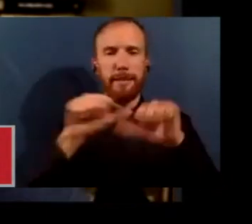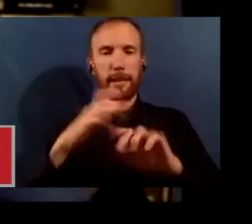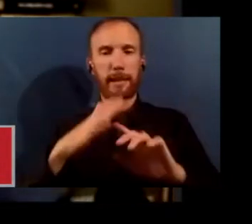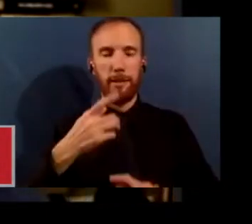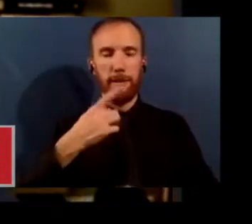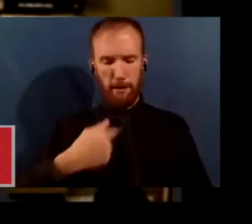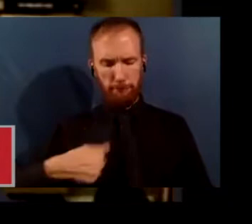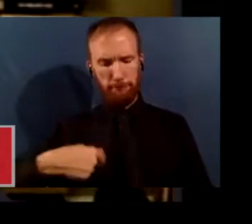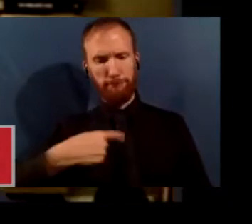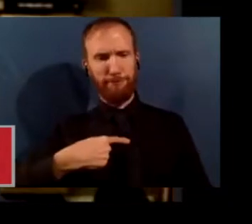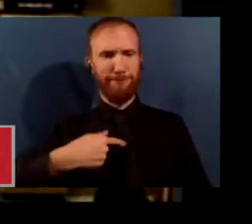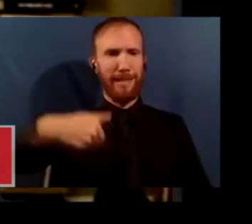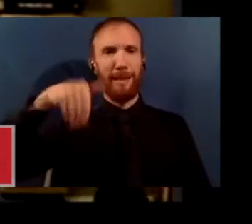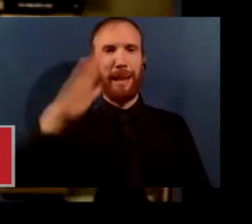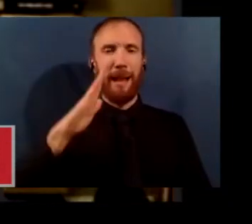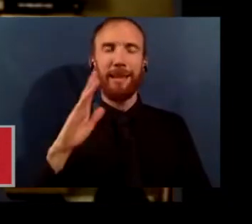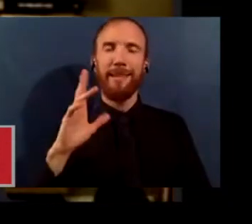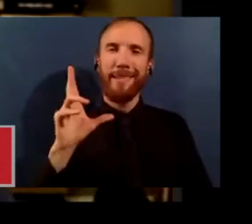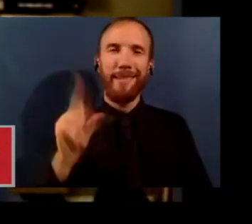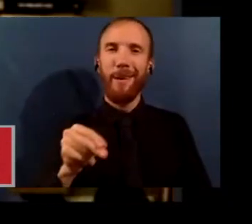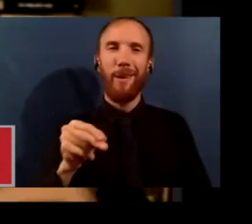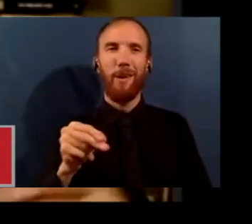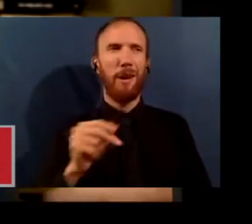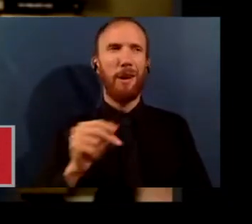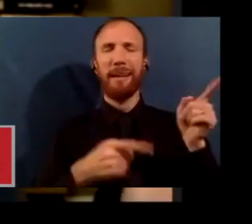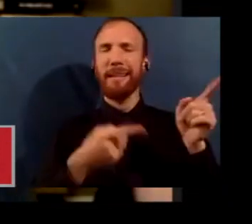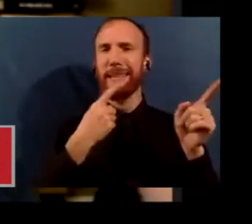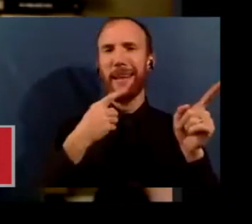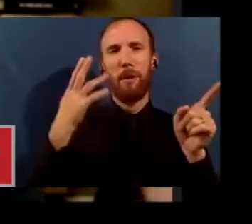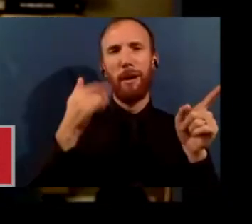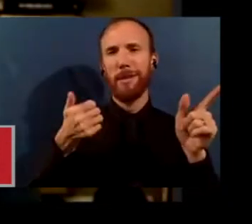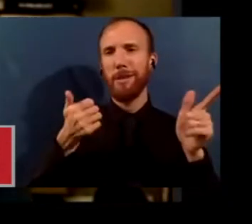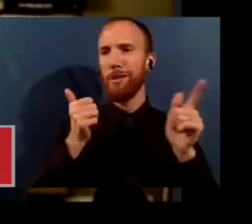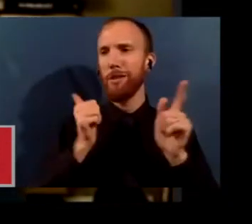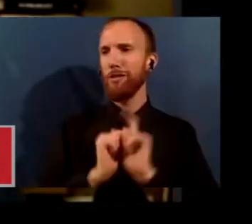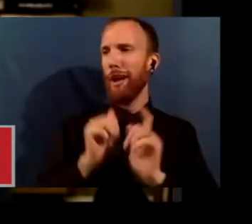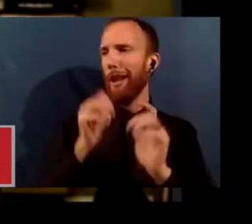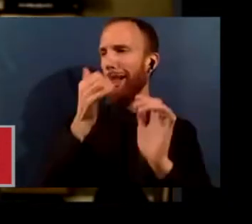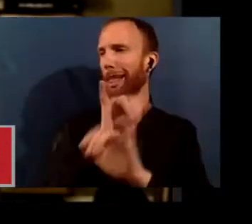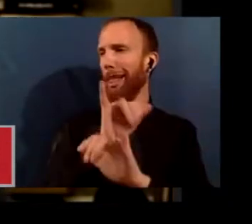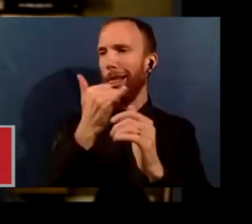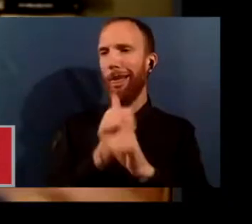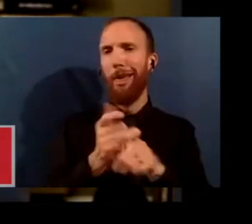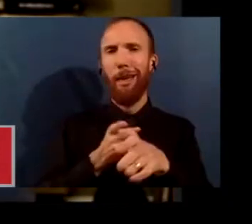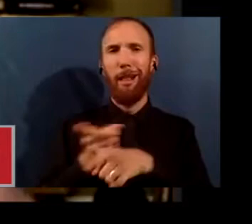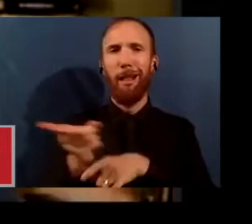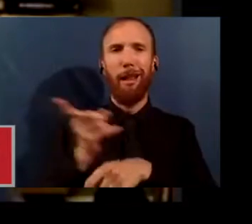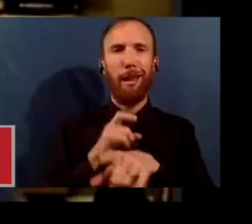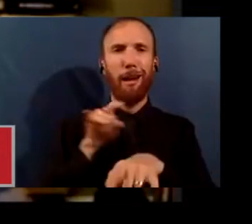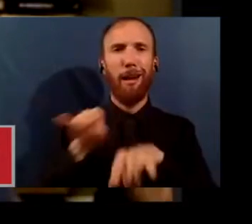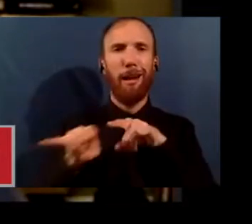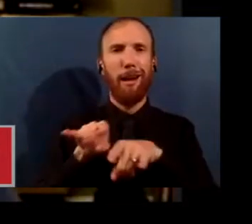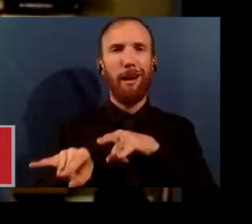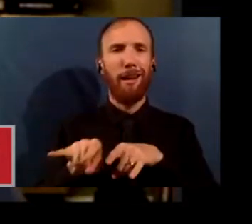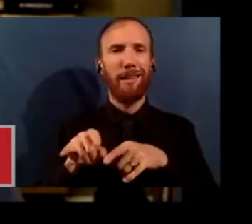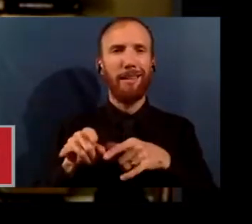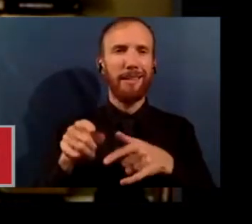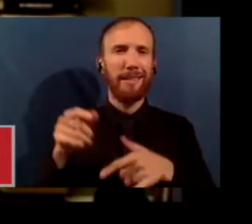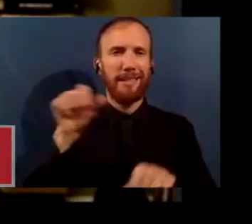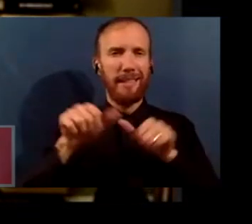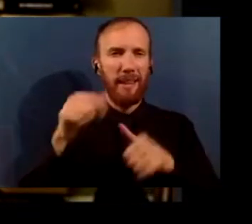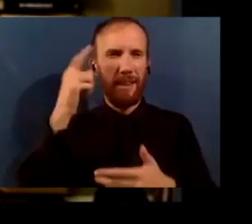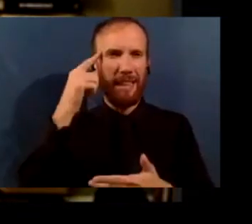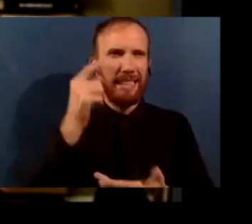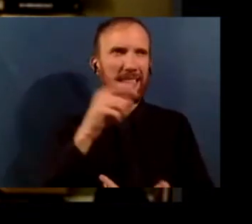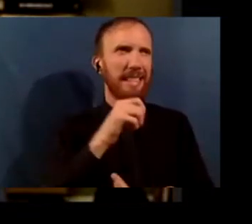saying it to disparage scientific thinking, not to make a truth claim about how scientists believe that scientific inquiry